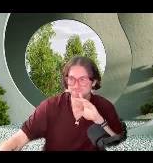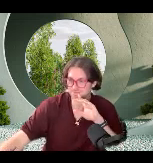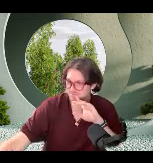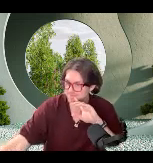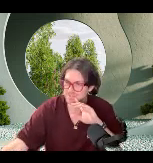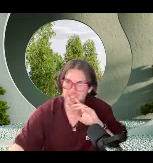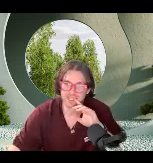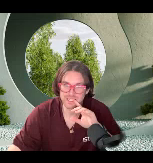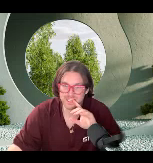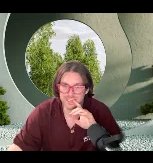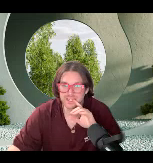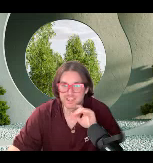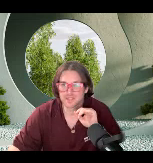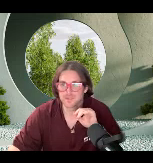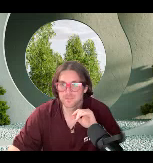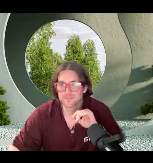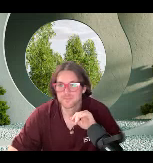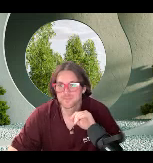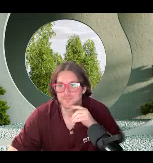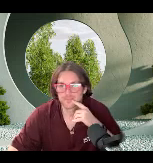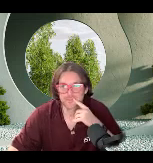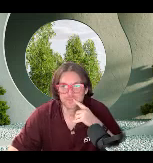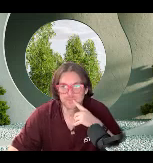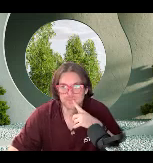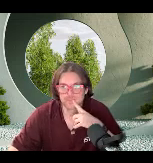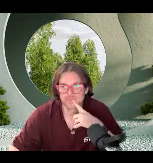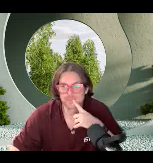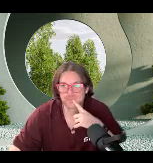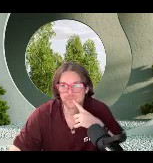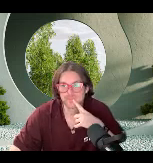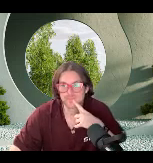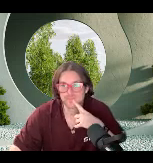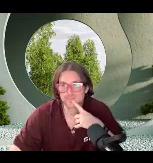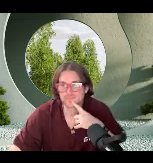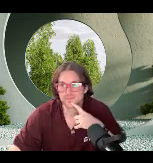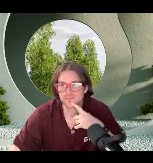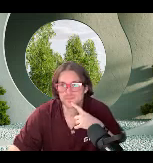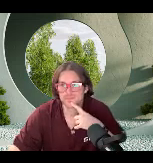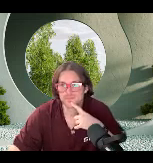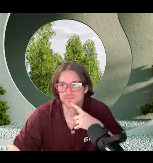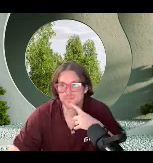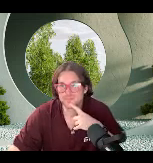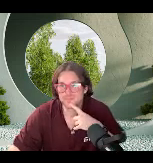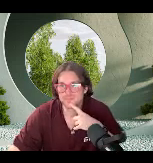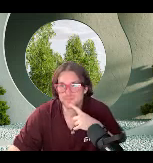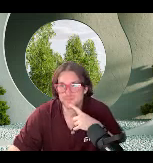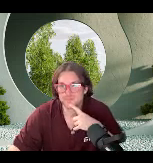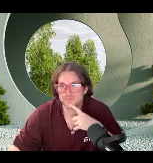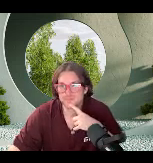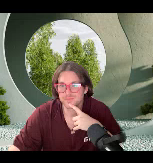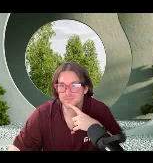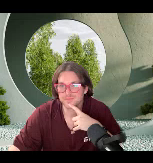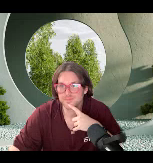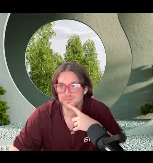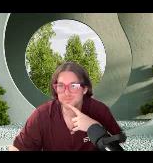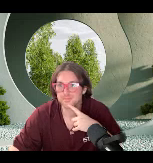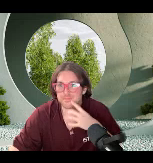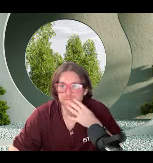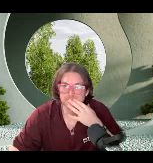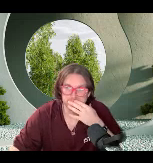until April of 2027, but that is a very limited number. It is by the size of your district according to the